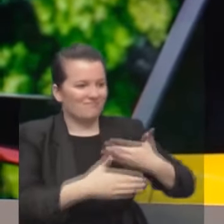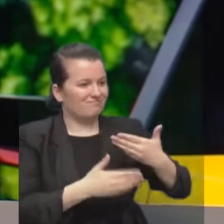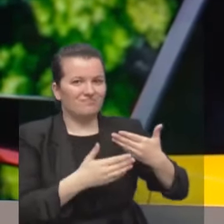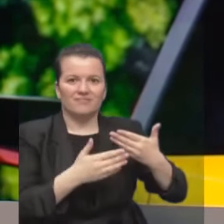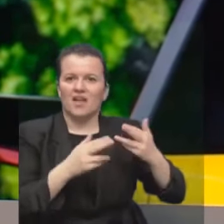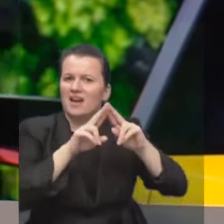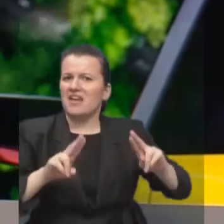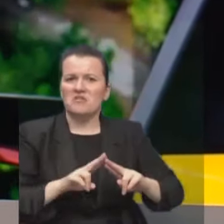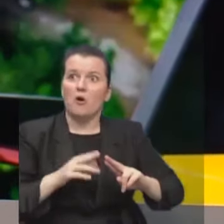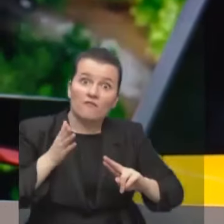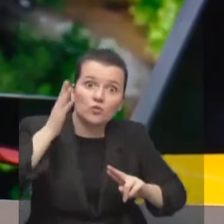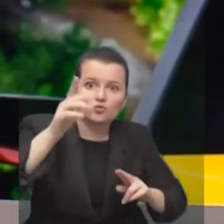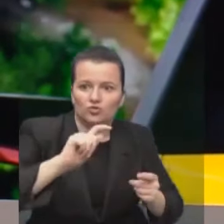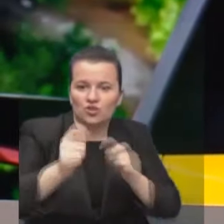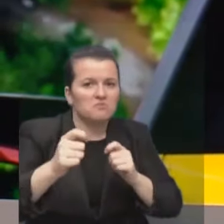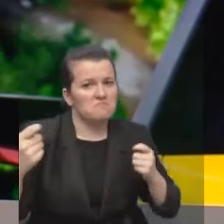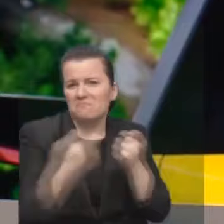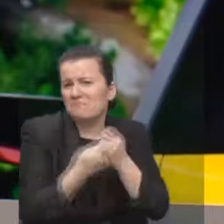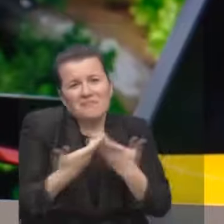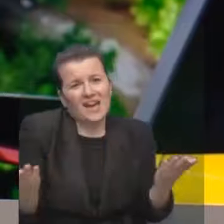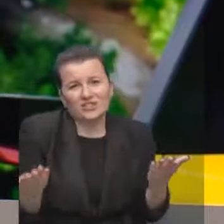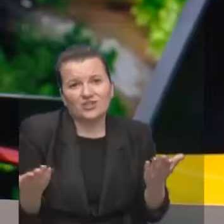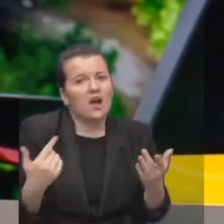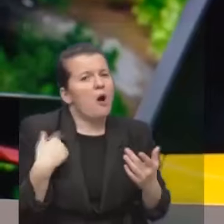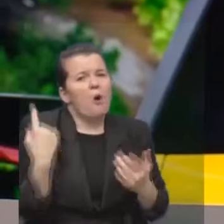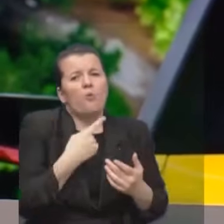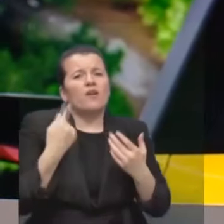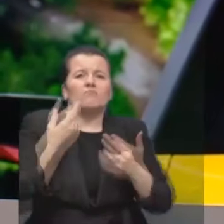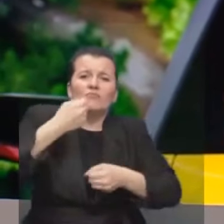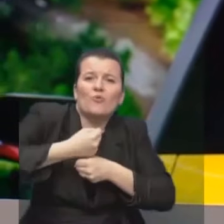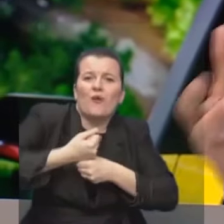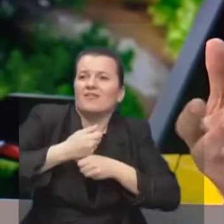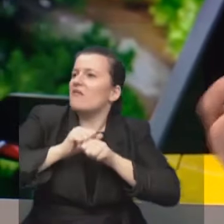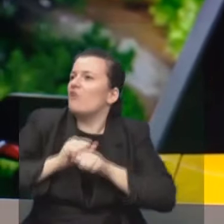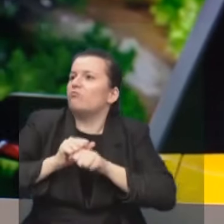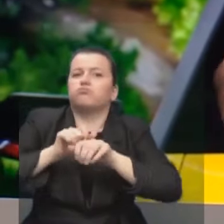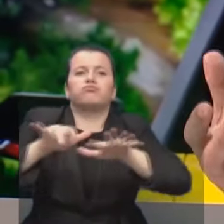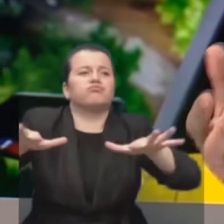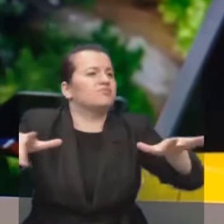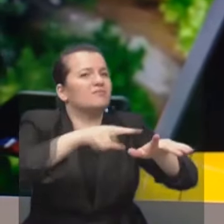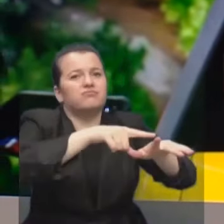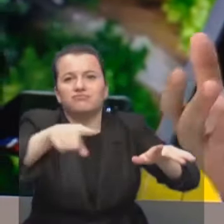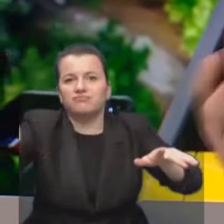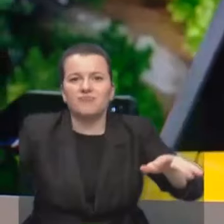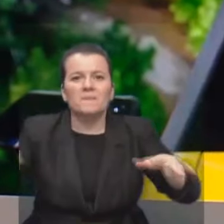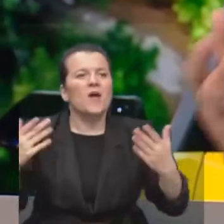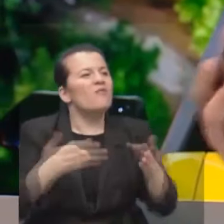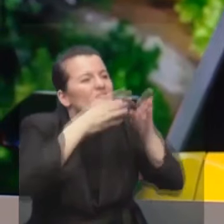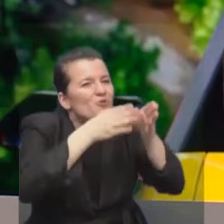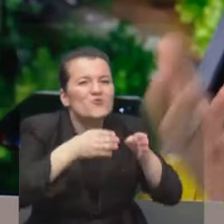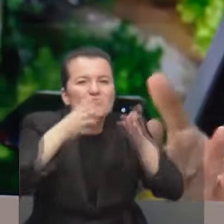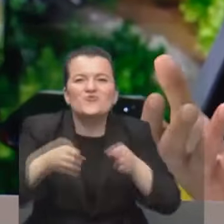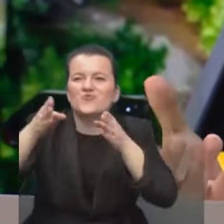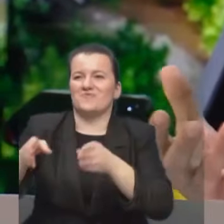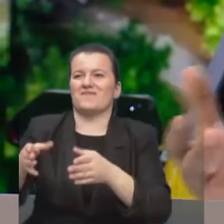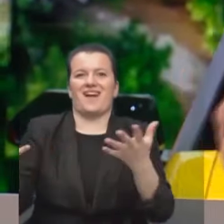I said, a mainstream brand, but with a human face, a human dimension. And what we're trying to do here is to